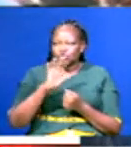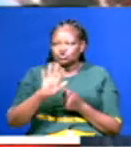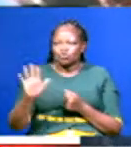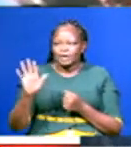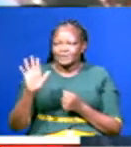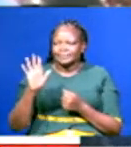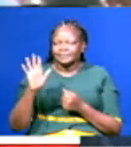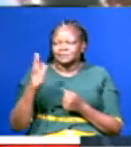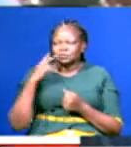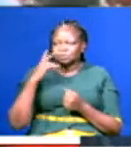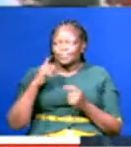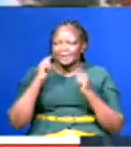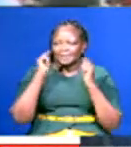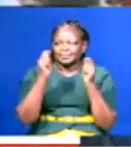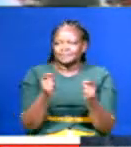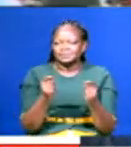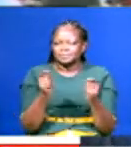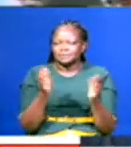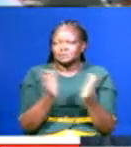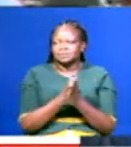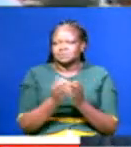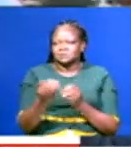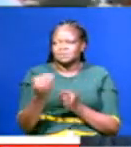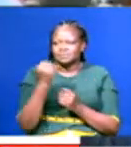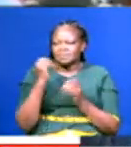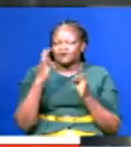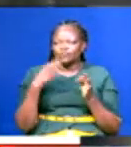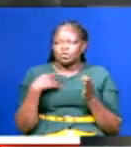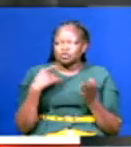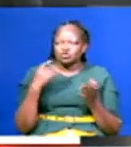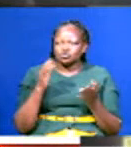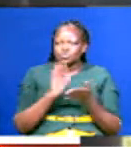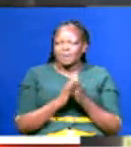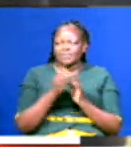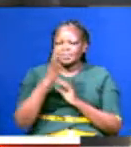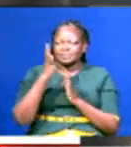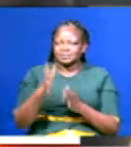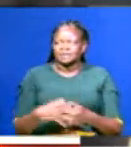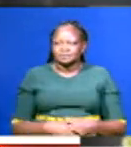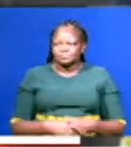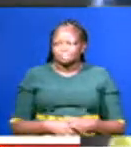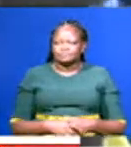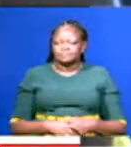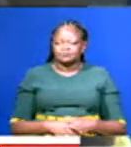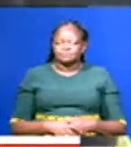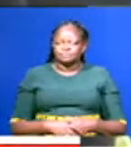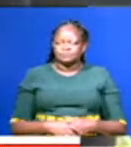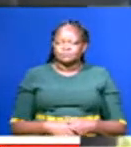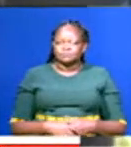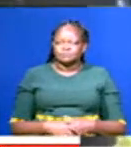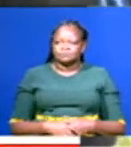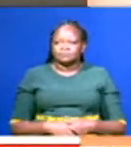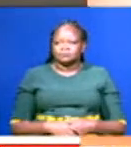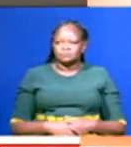my talent and they asked me if I wanted to be an ambassador. From Mombasa County, I am Anburu.